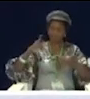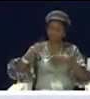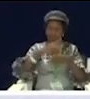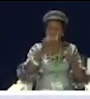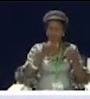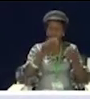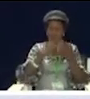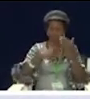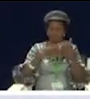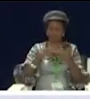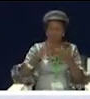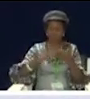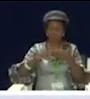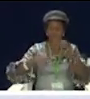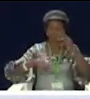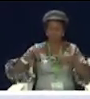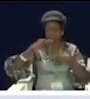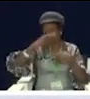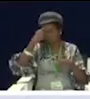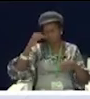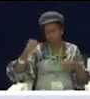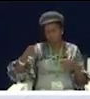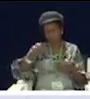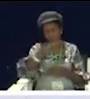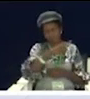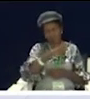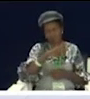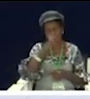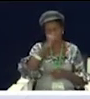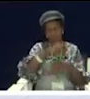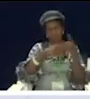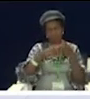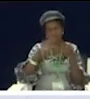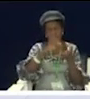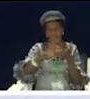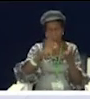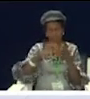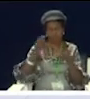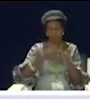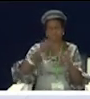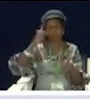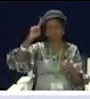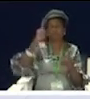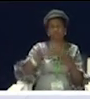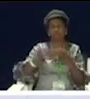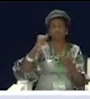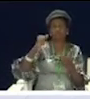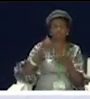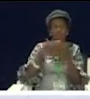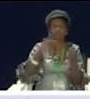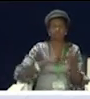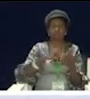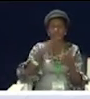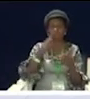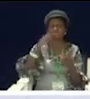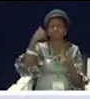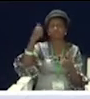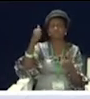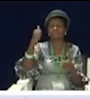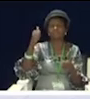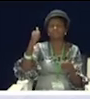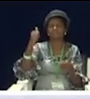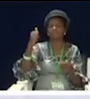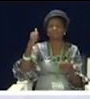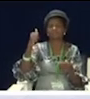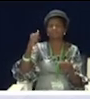to rejoice because of you, I'm going to count from 1 to 10. Before I say 10, make sure you are standing